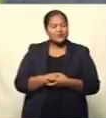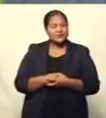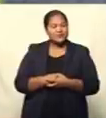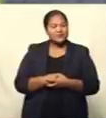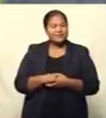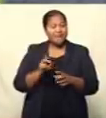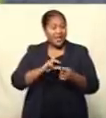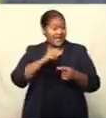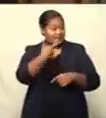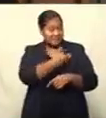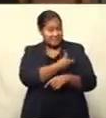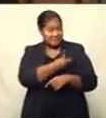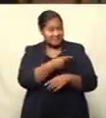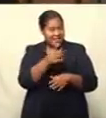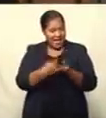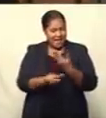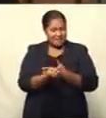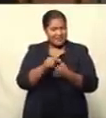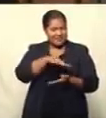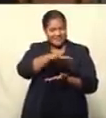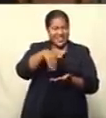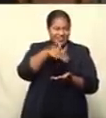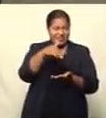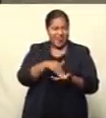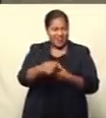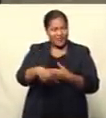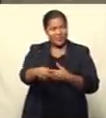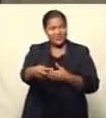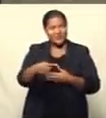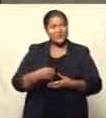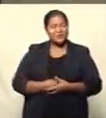And vaccination drive continues in the Central Division.